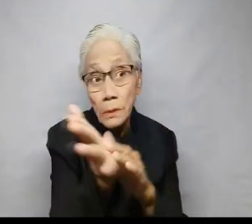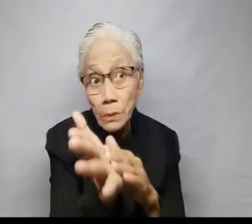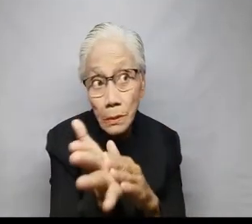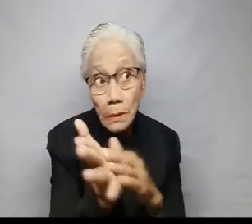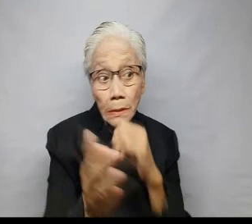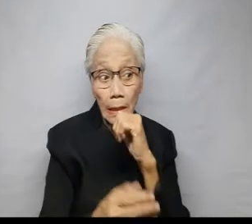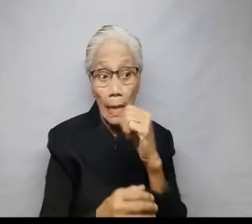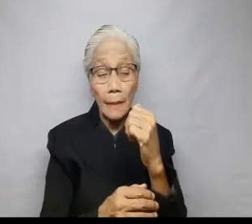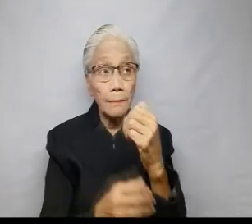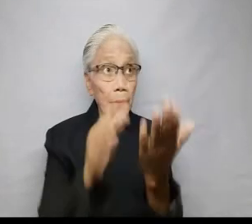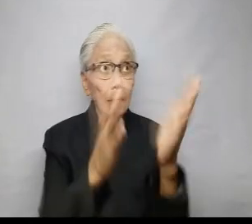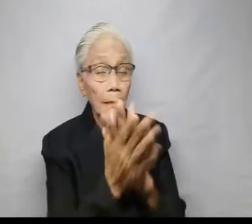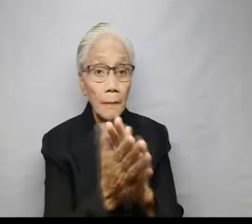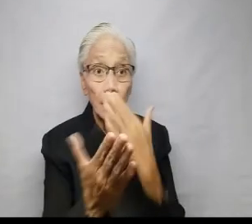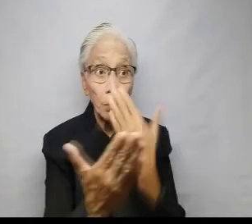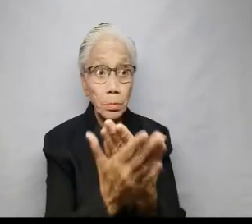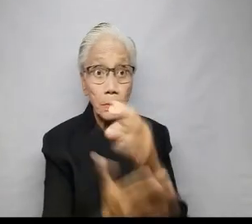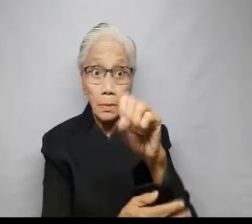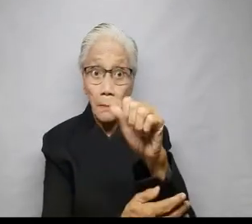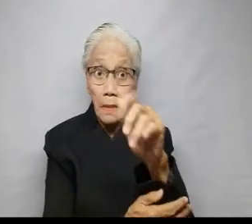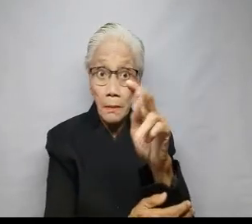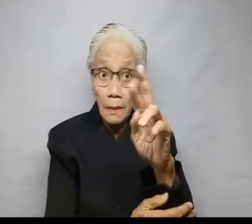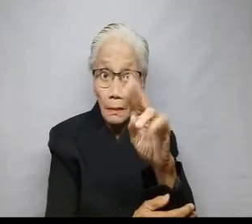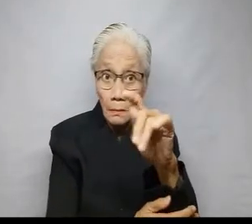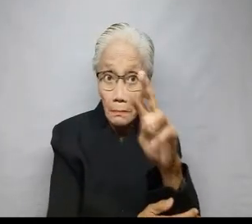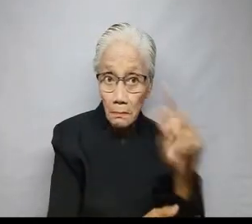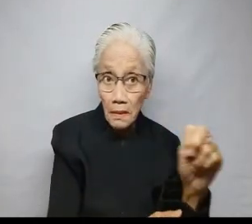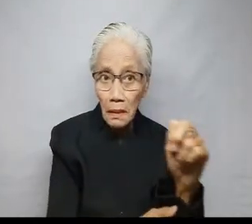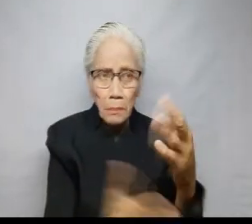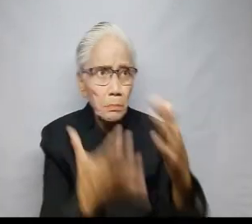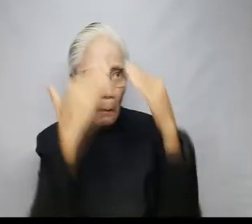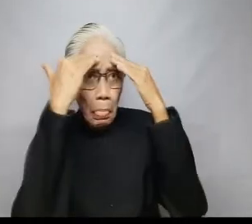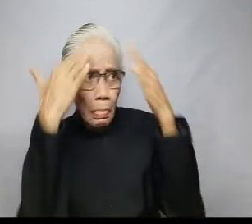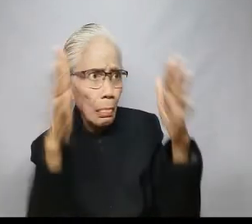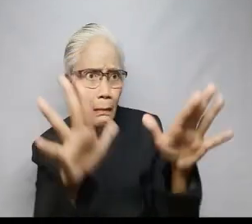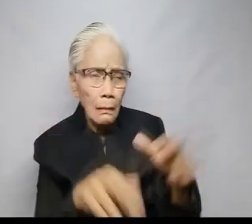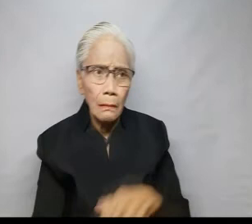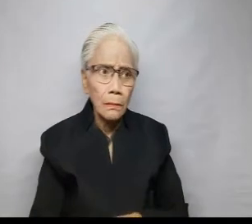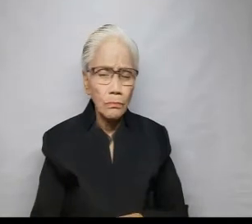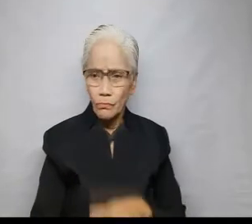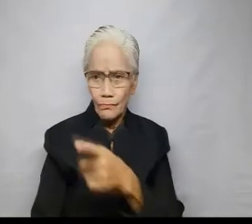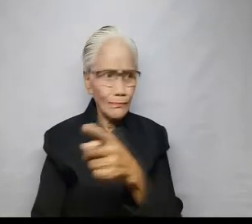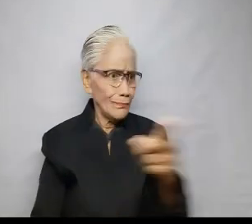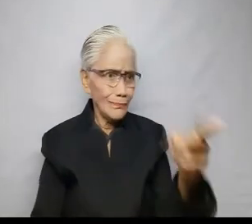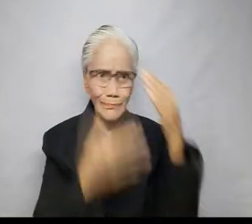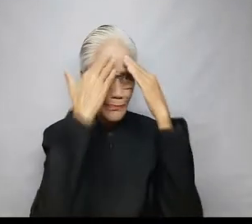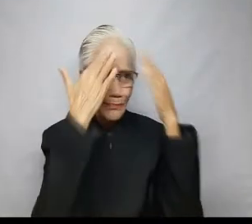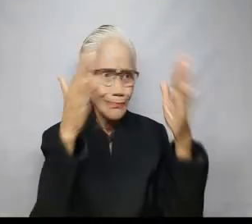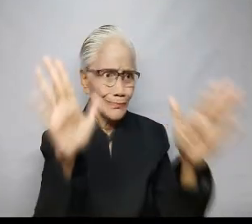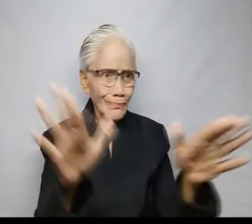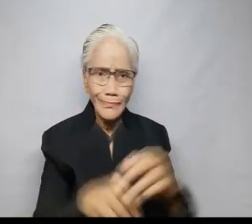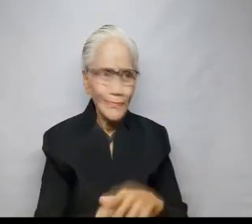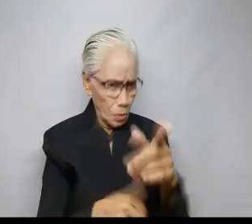of anyone's many excuses, in not being a good Samaritan to another person, is anonymity. Come on,